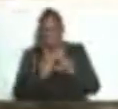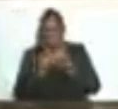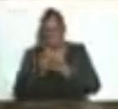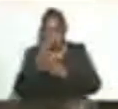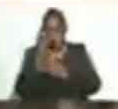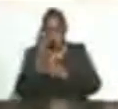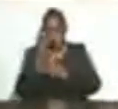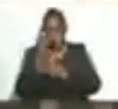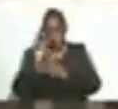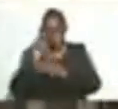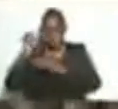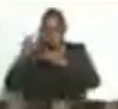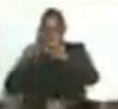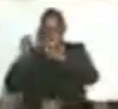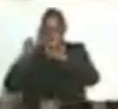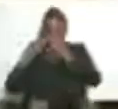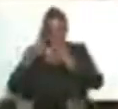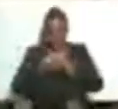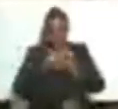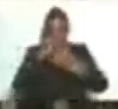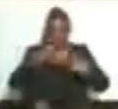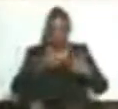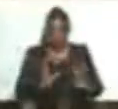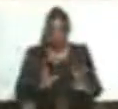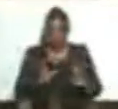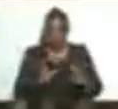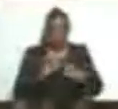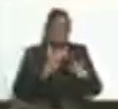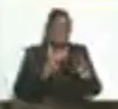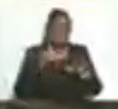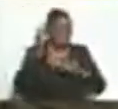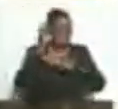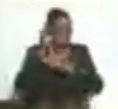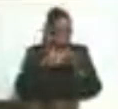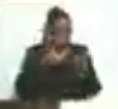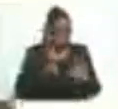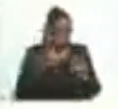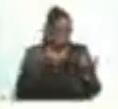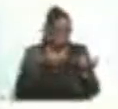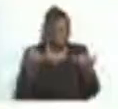demand by constructing thousands of new hotel rooms. So here's the latest in that regard.